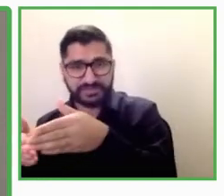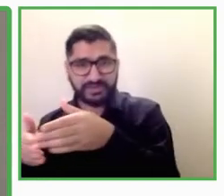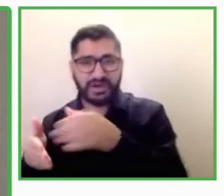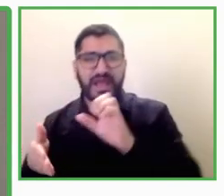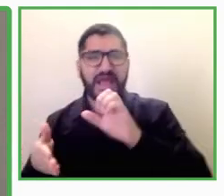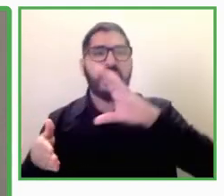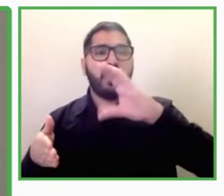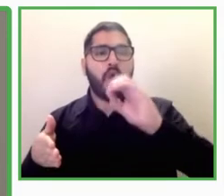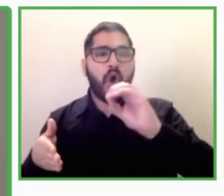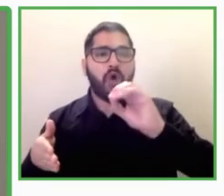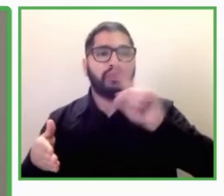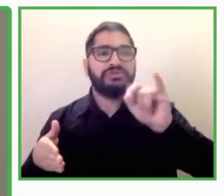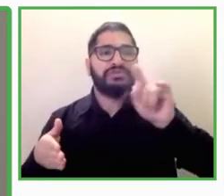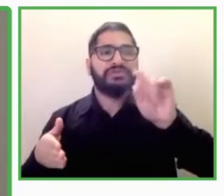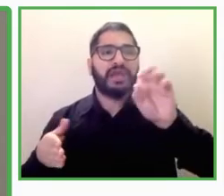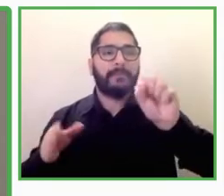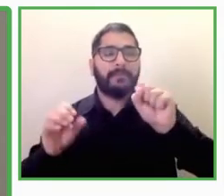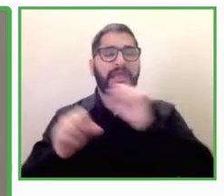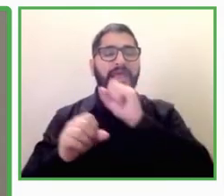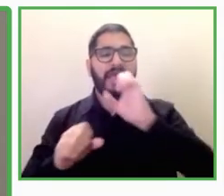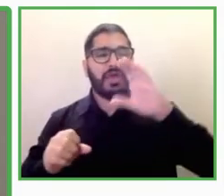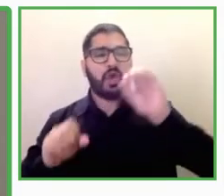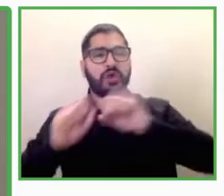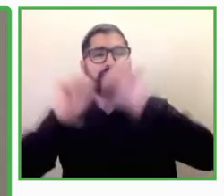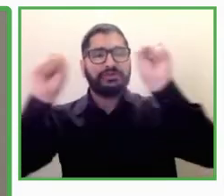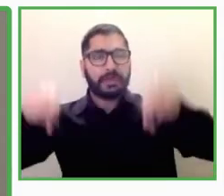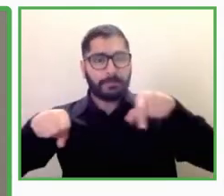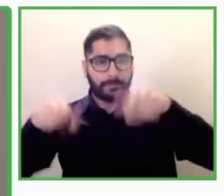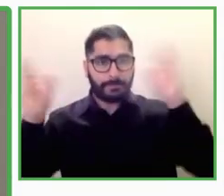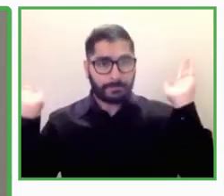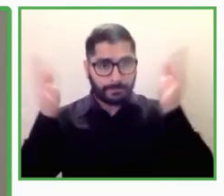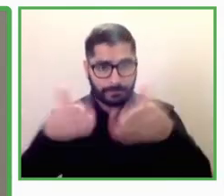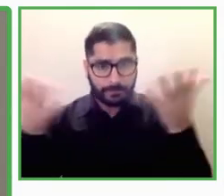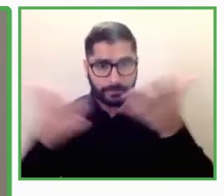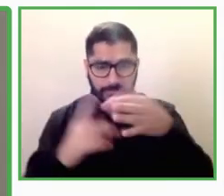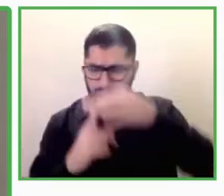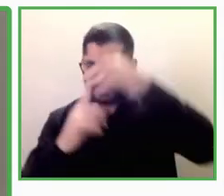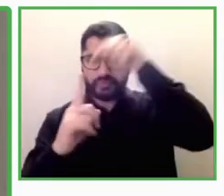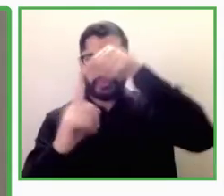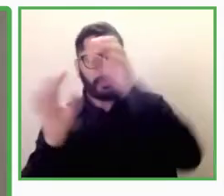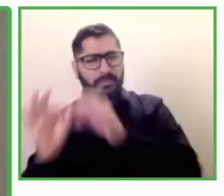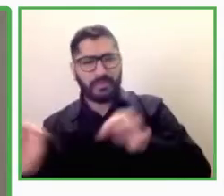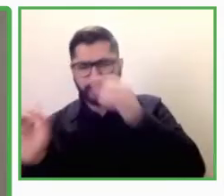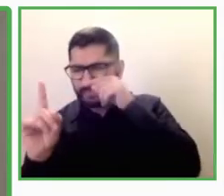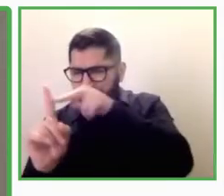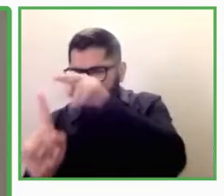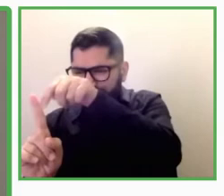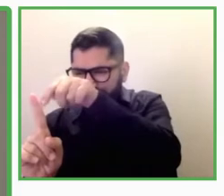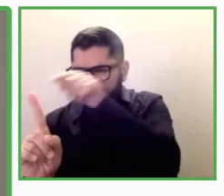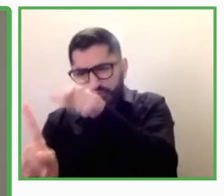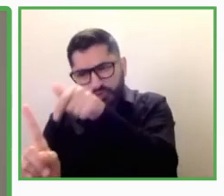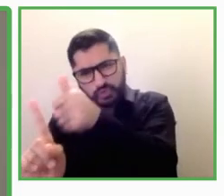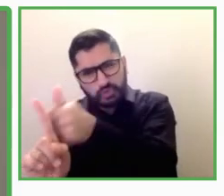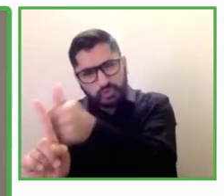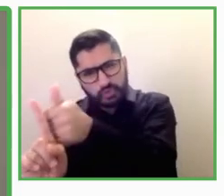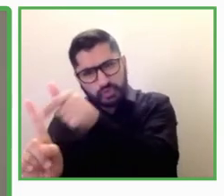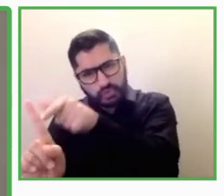that's intertwined. If we only add one aspect, we won't have a structural